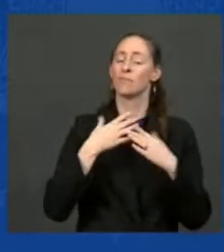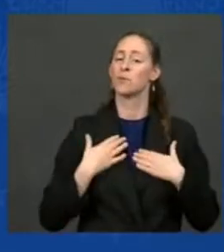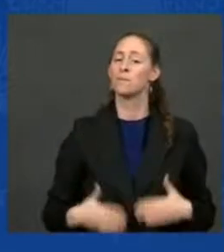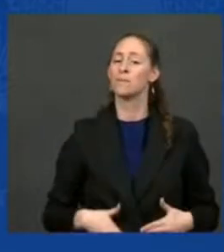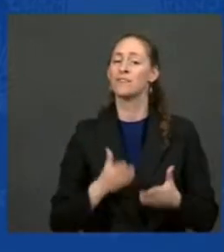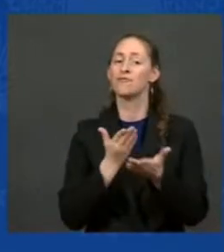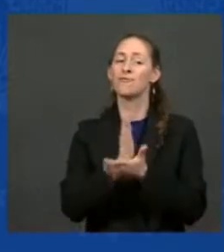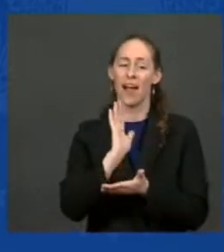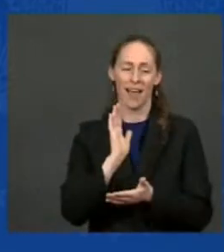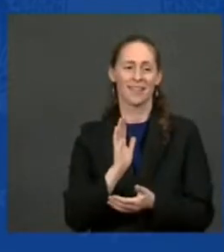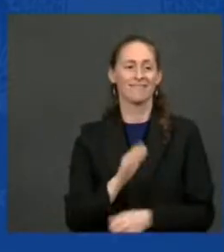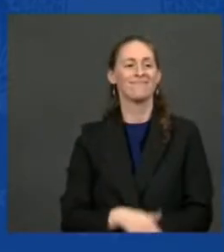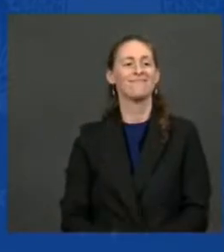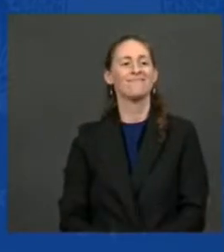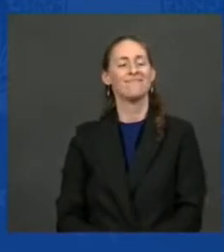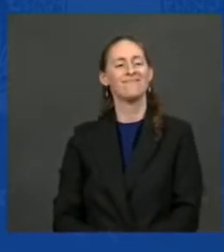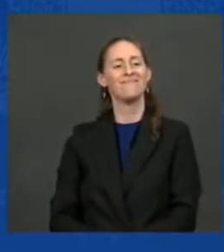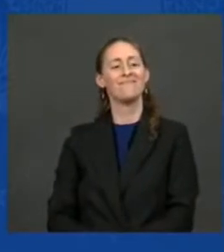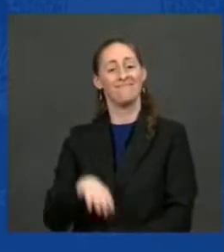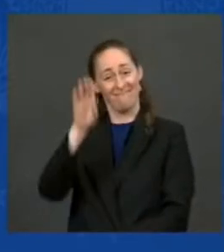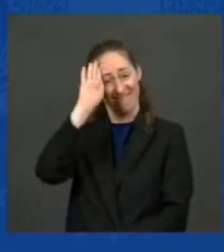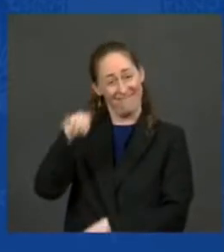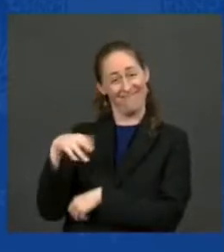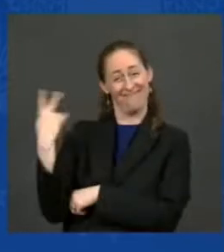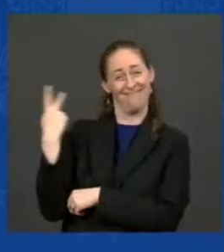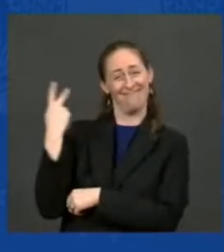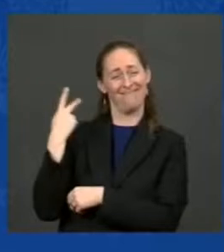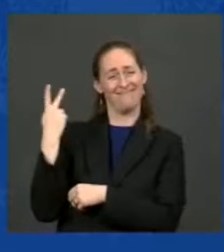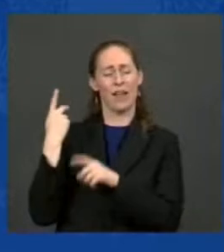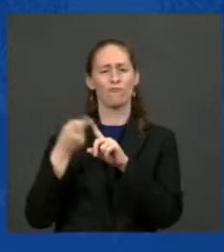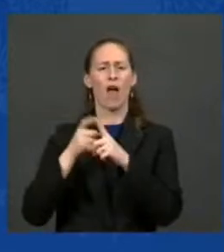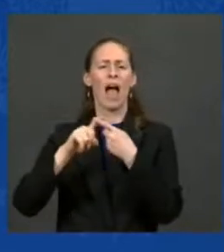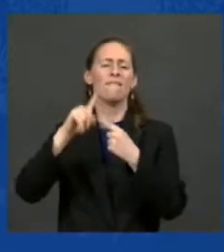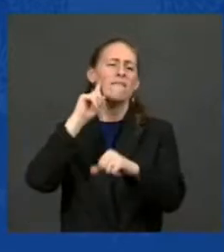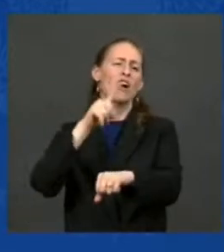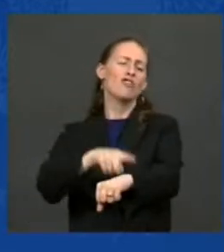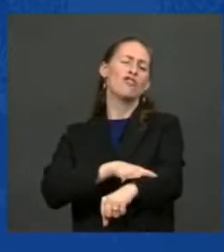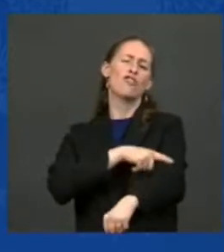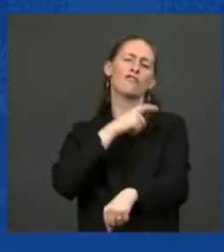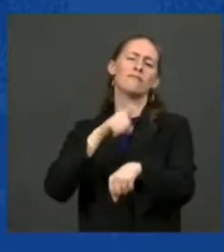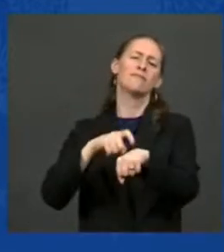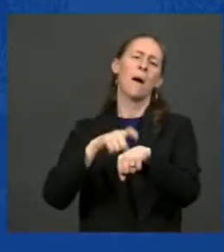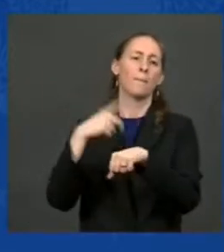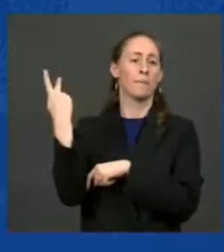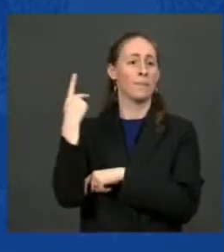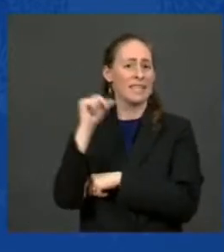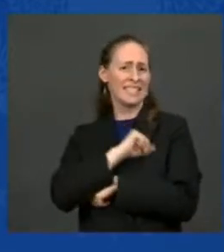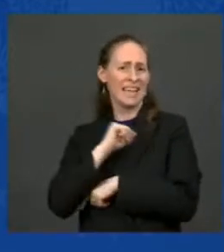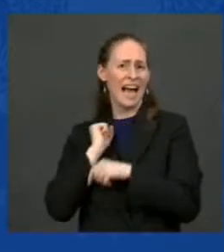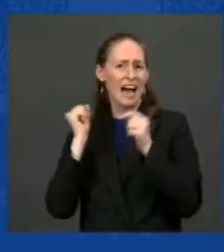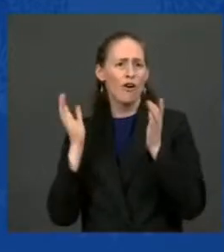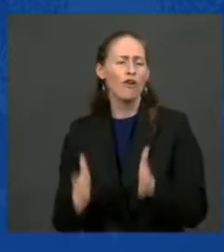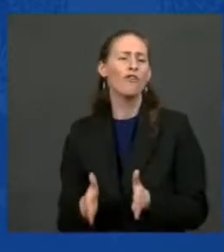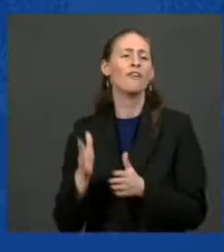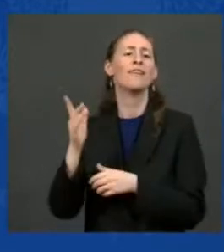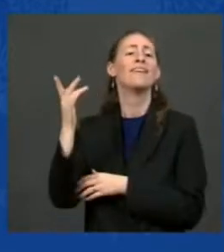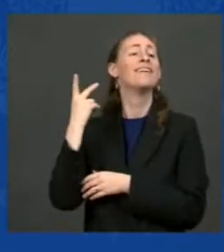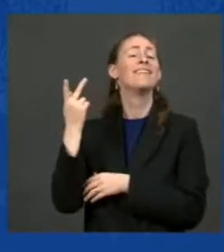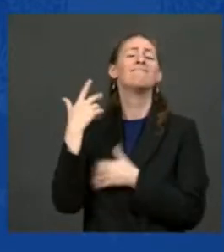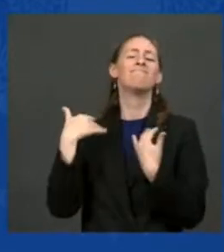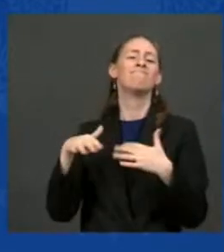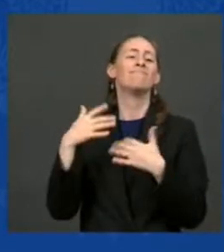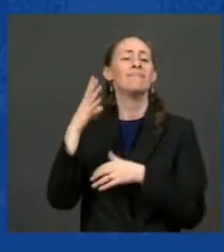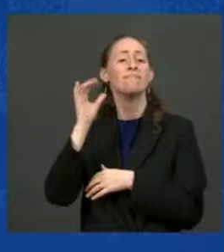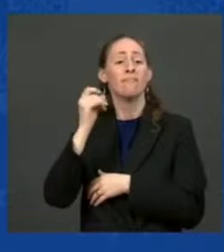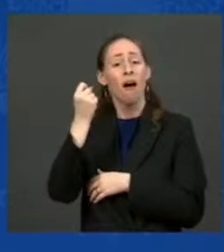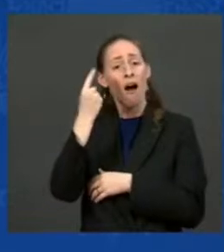Biden goes back years as Senate colleagues, and it strongly continues to this day. A friendship that is both personally